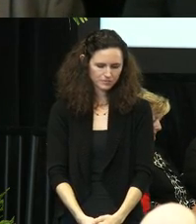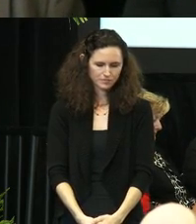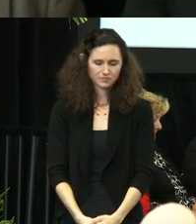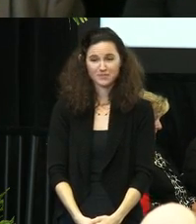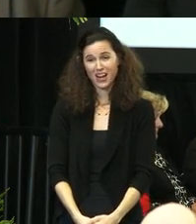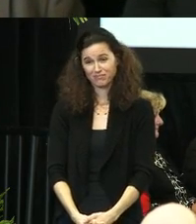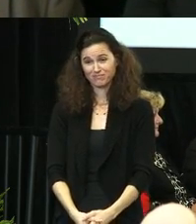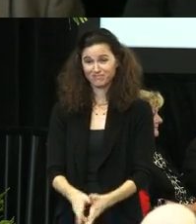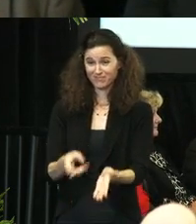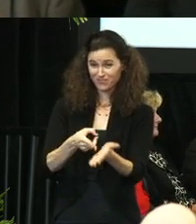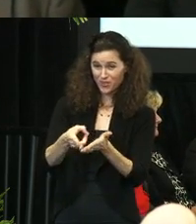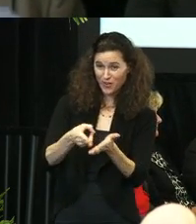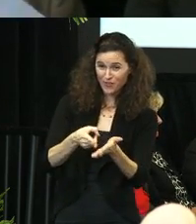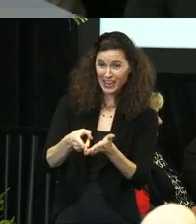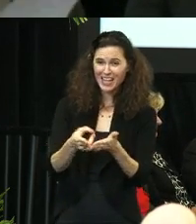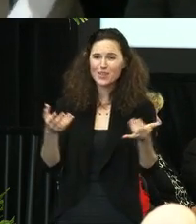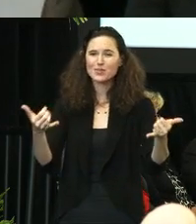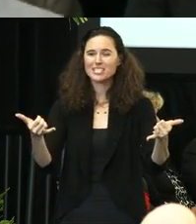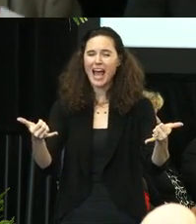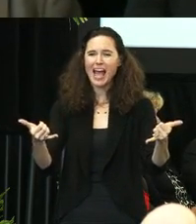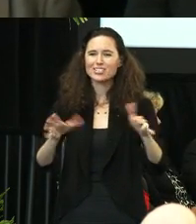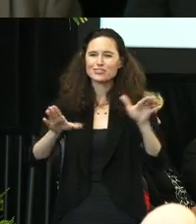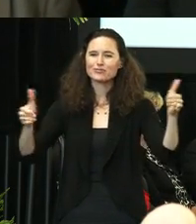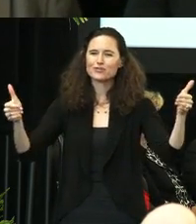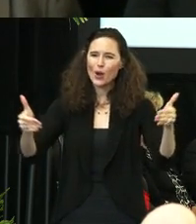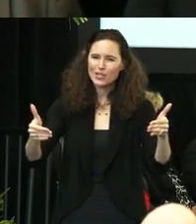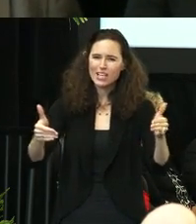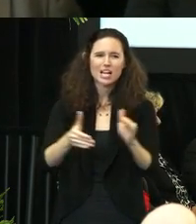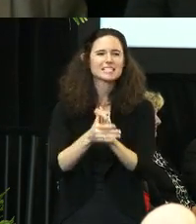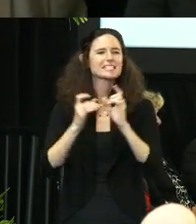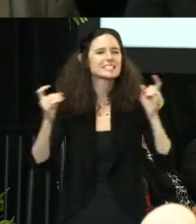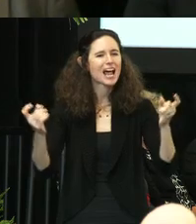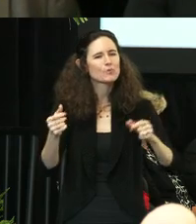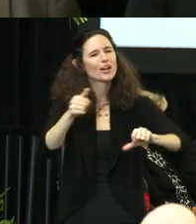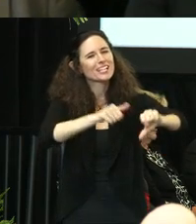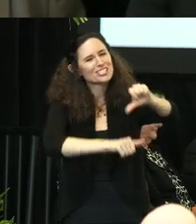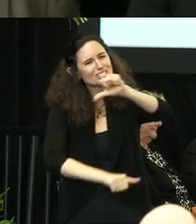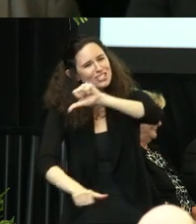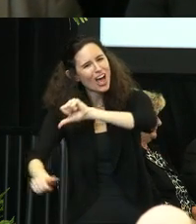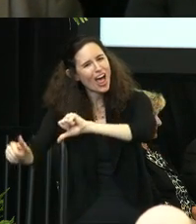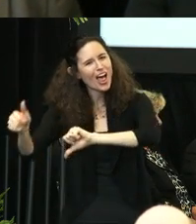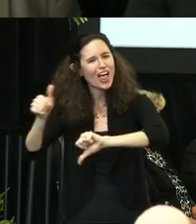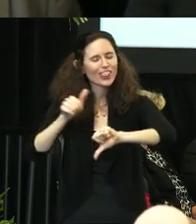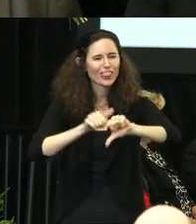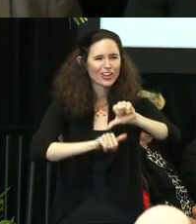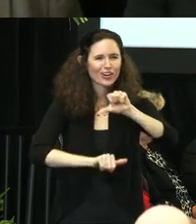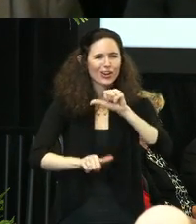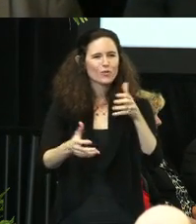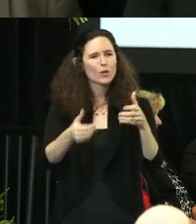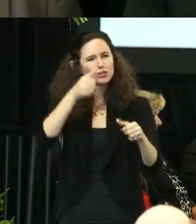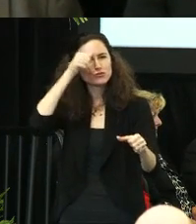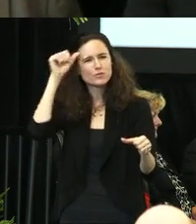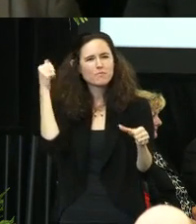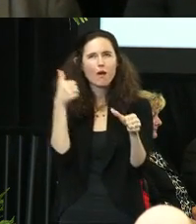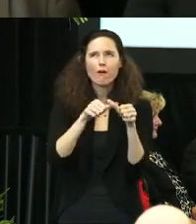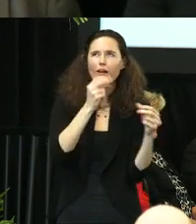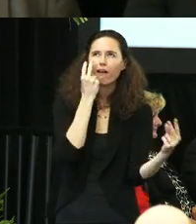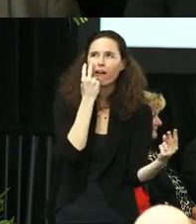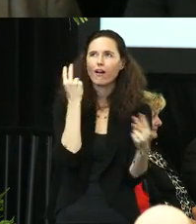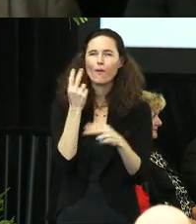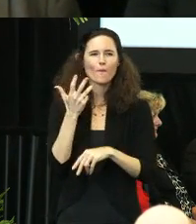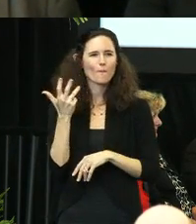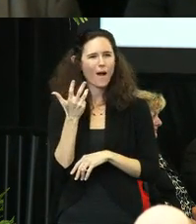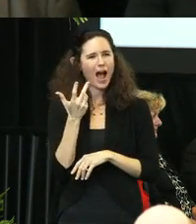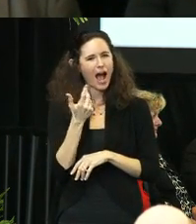Quite frankly, that is what today is about. It is about celebrating each other. It's about remembering how great we are